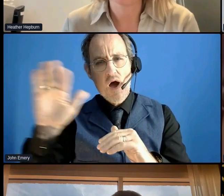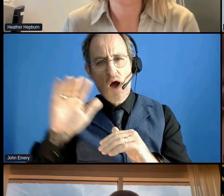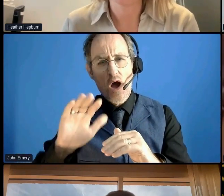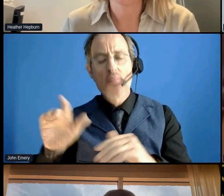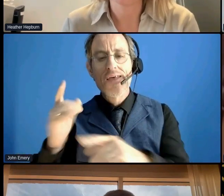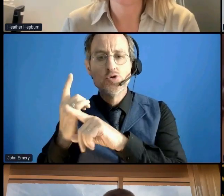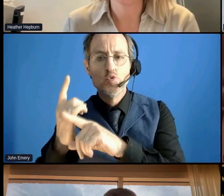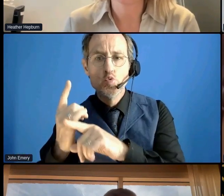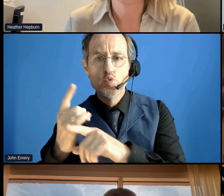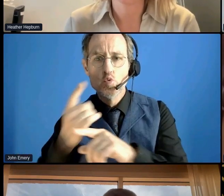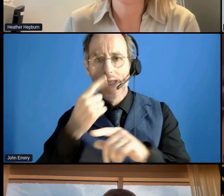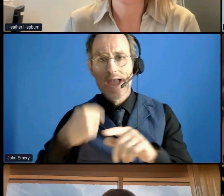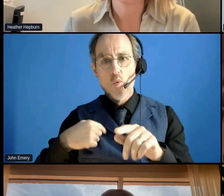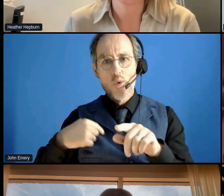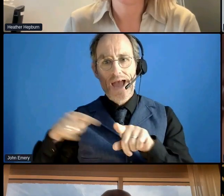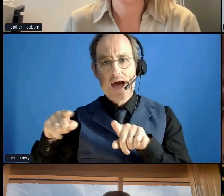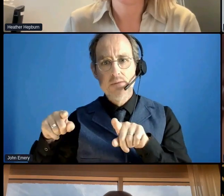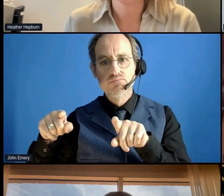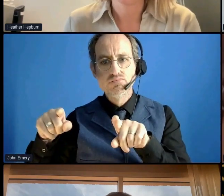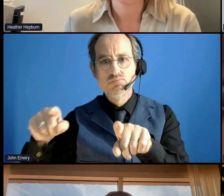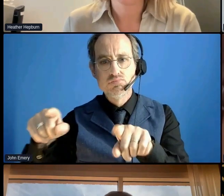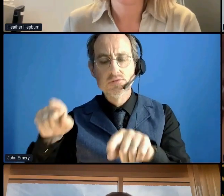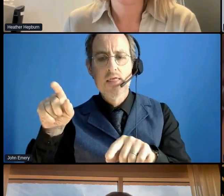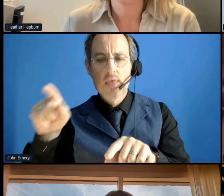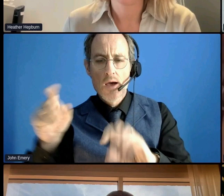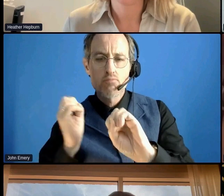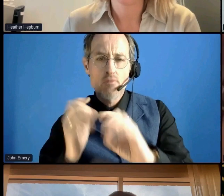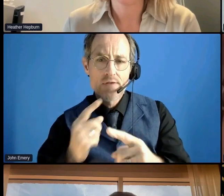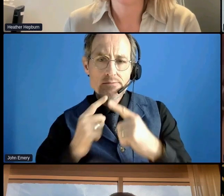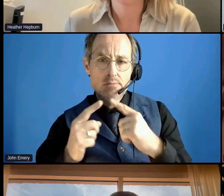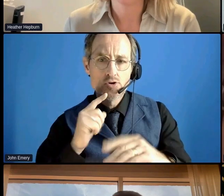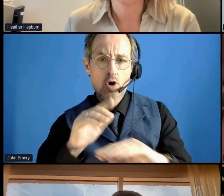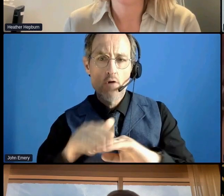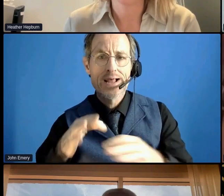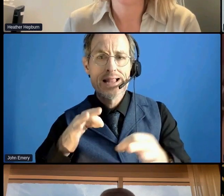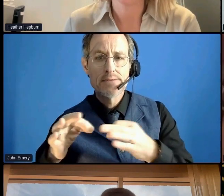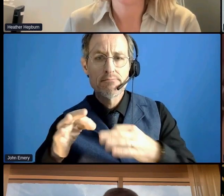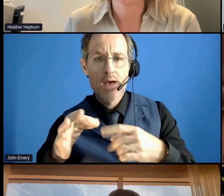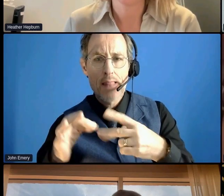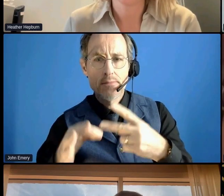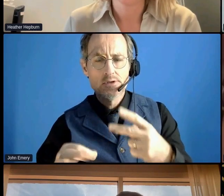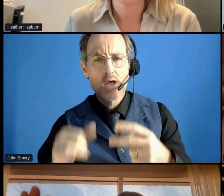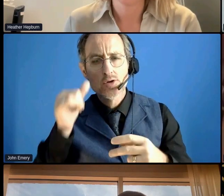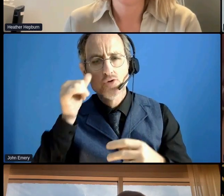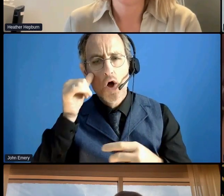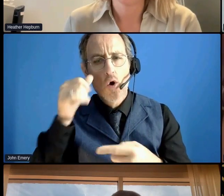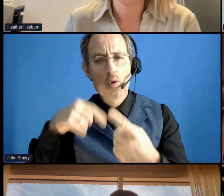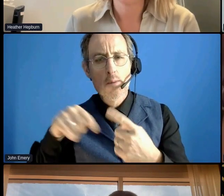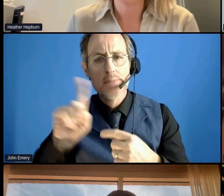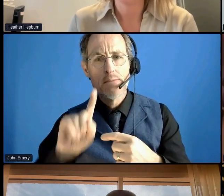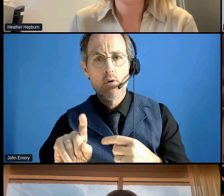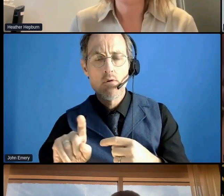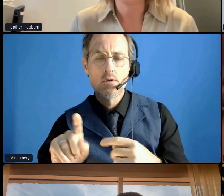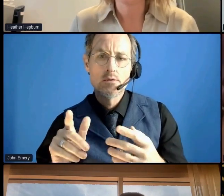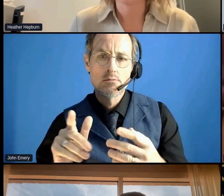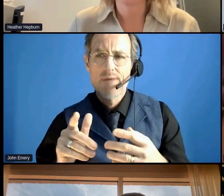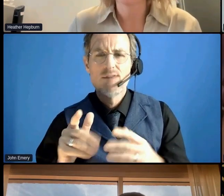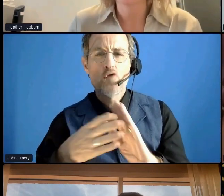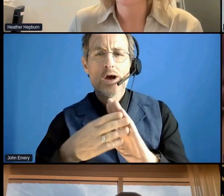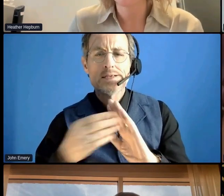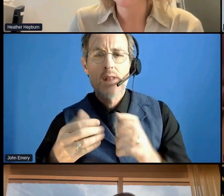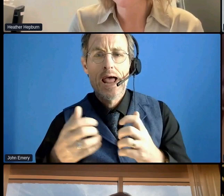based or that are providing information on logistical elements. Folks that I know, for example, Claire, like bus, how do you get on a bus to get from point